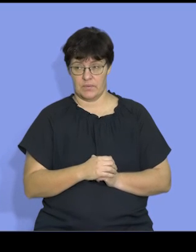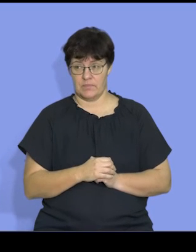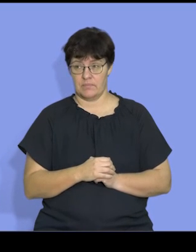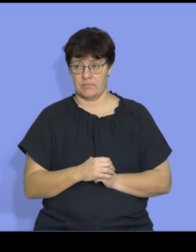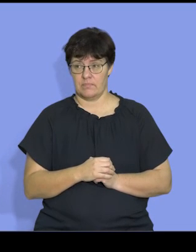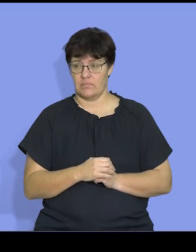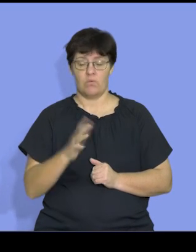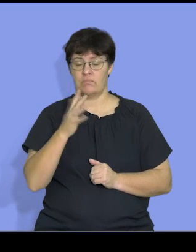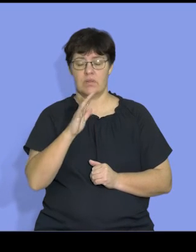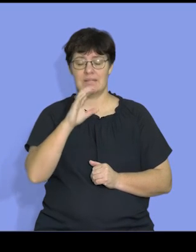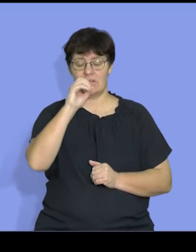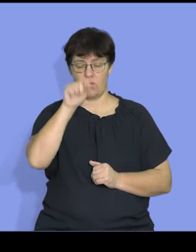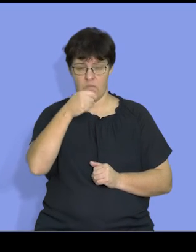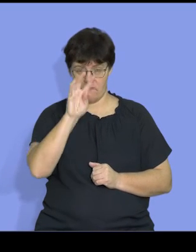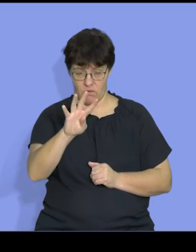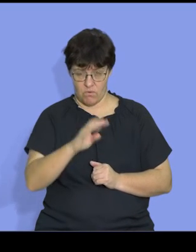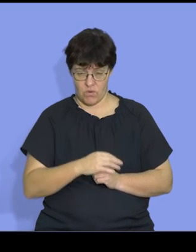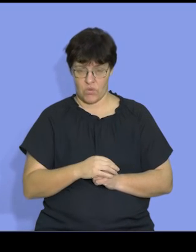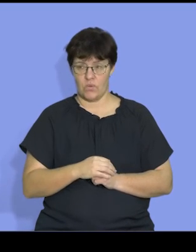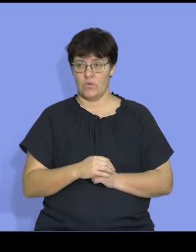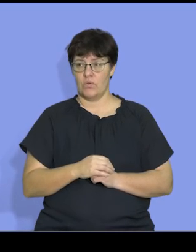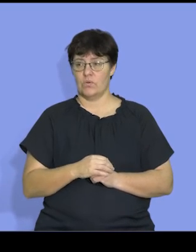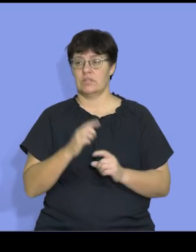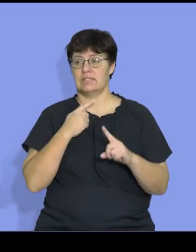0,4, right, multiplied by